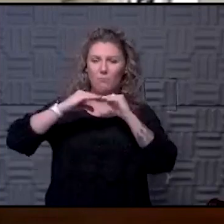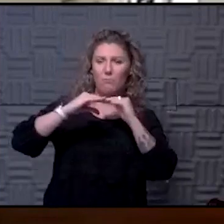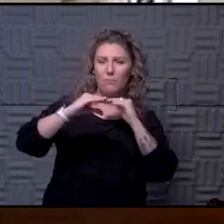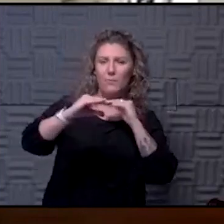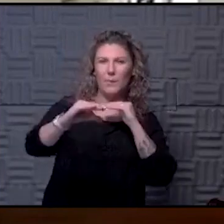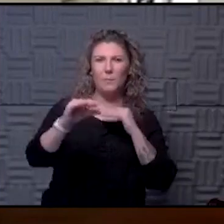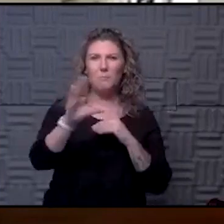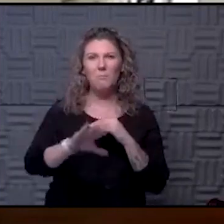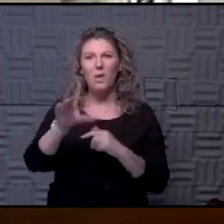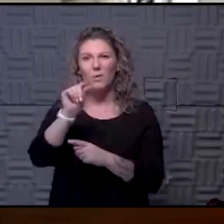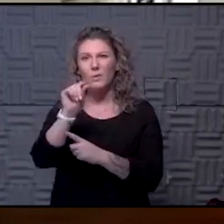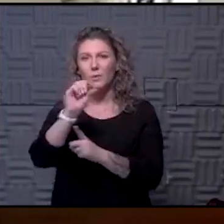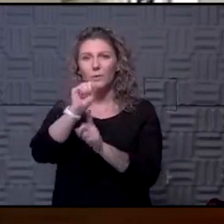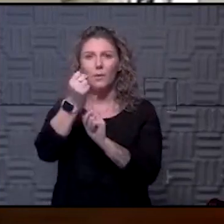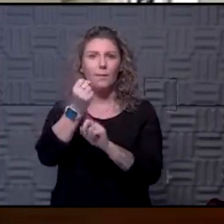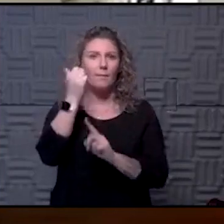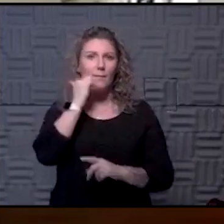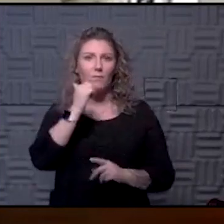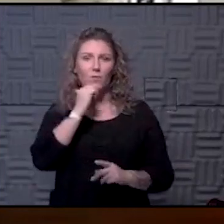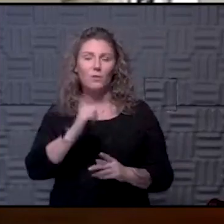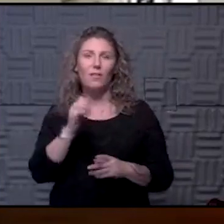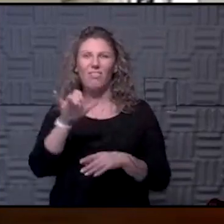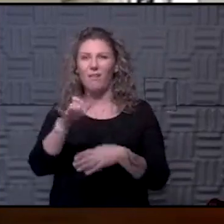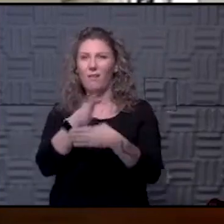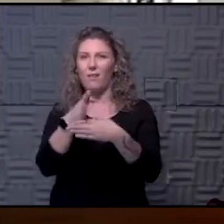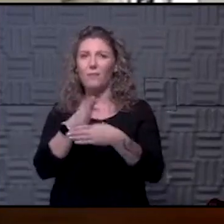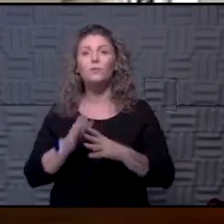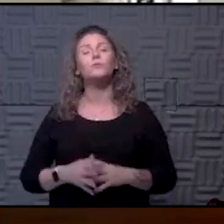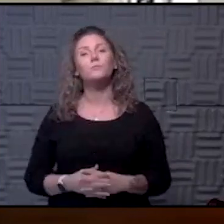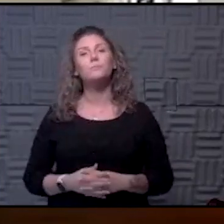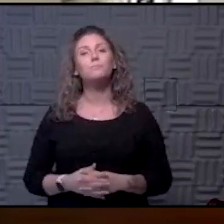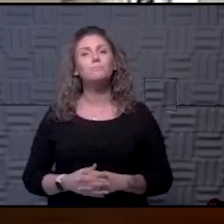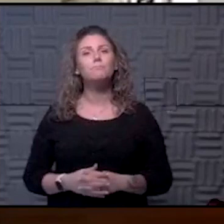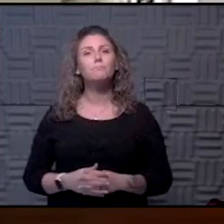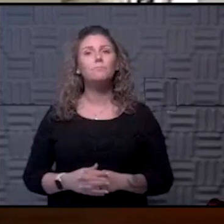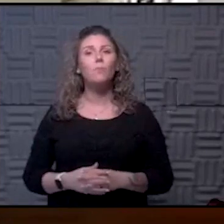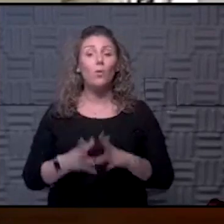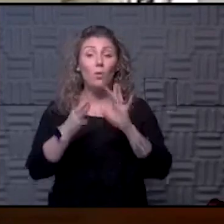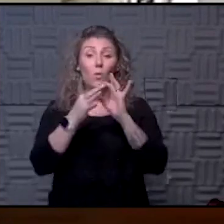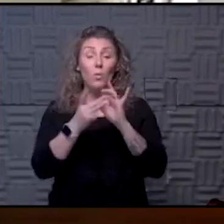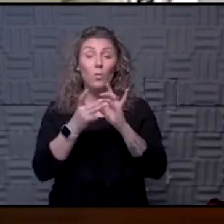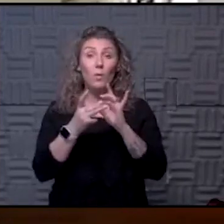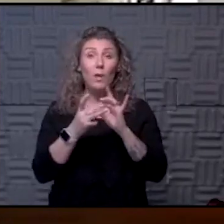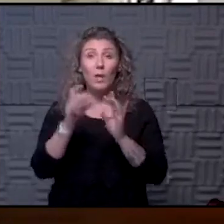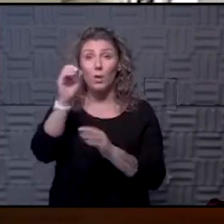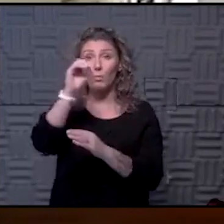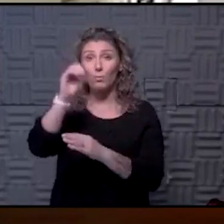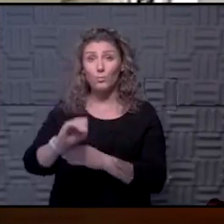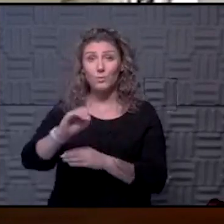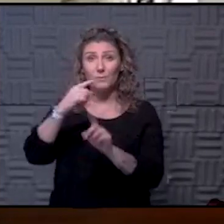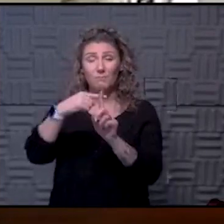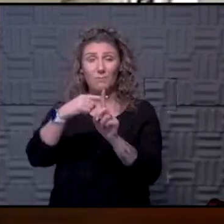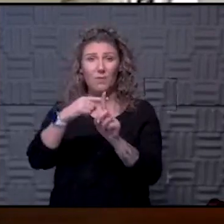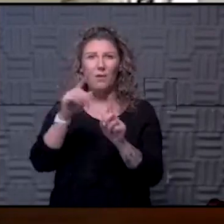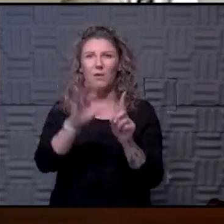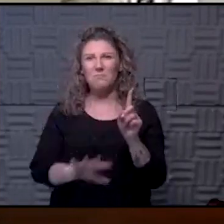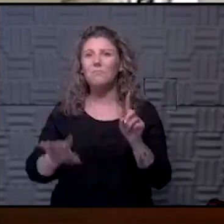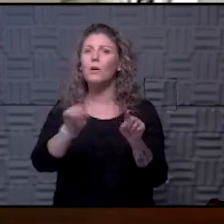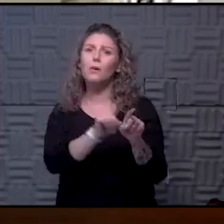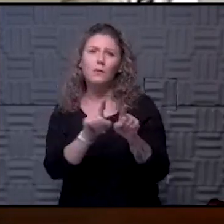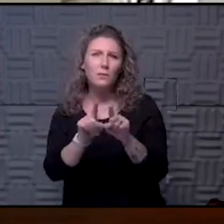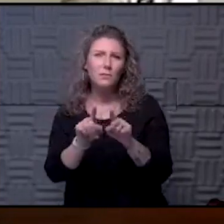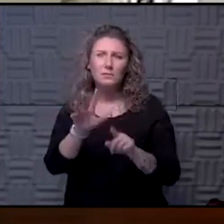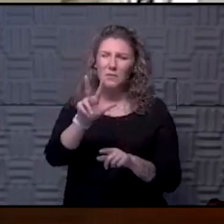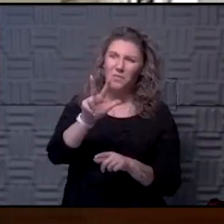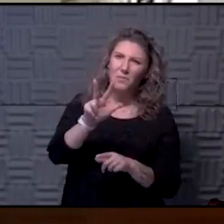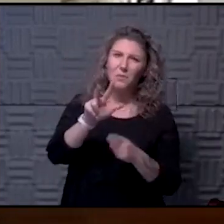20 cases per day as an average. As far as percent positivity, we too hover around